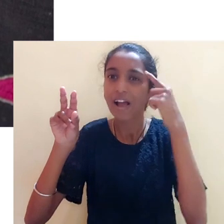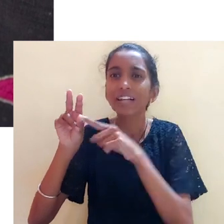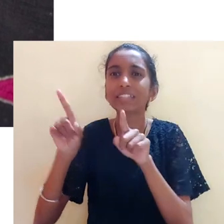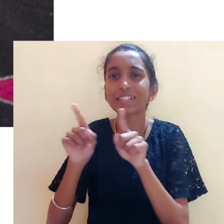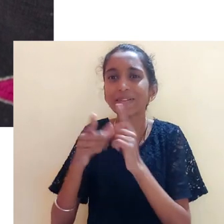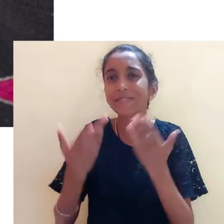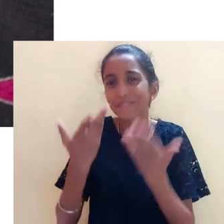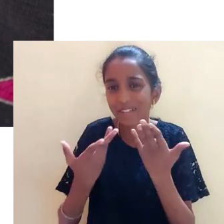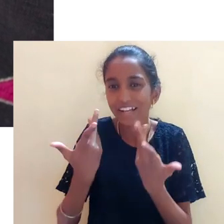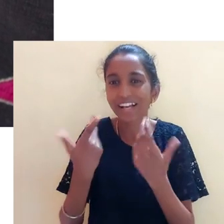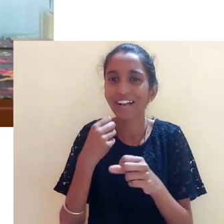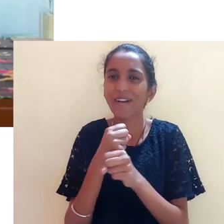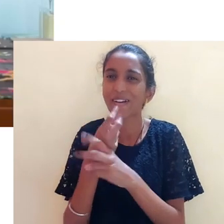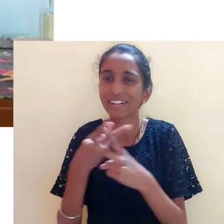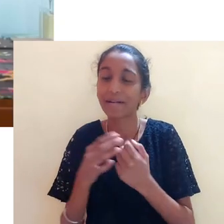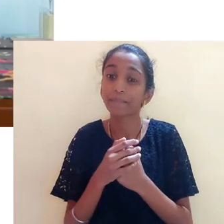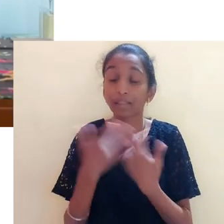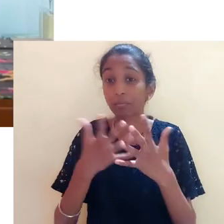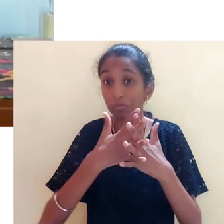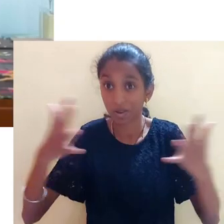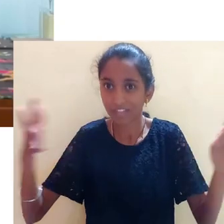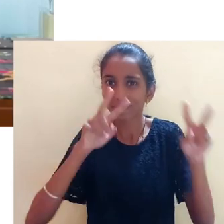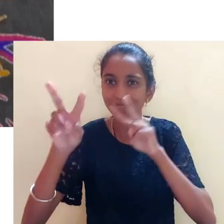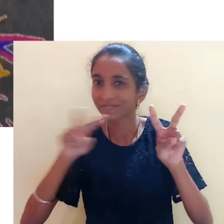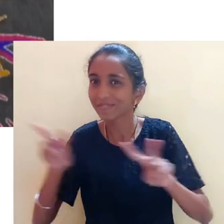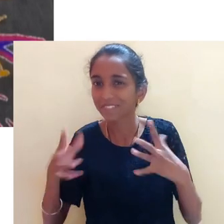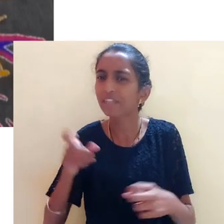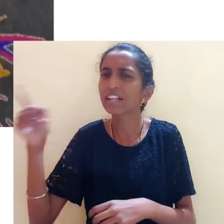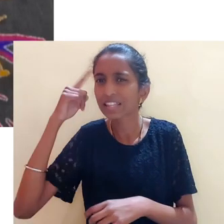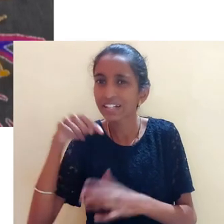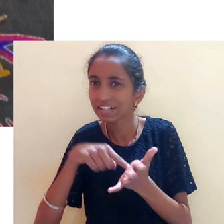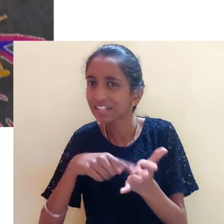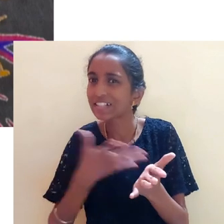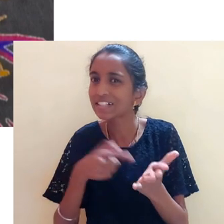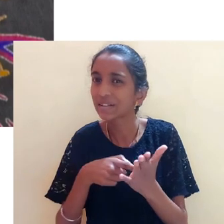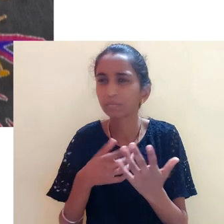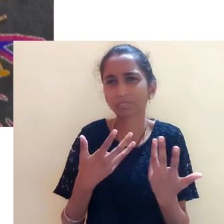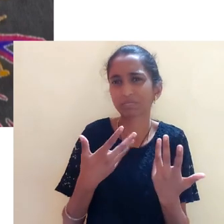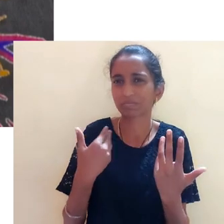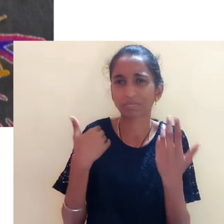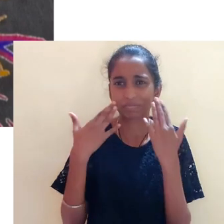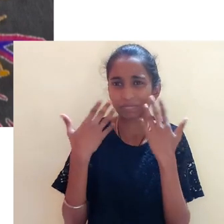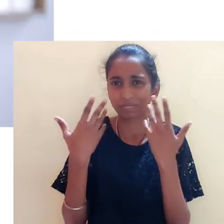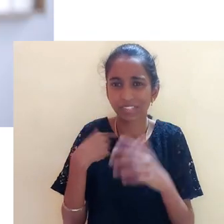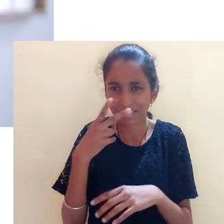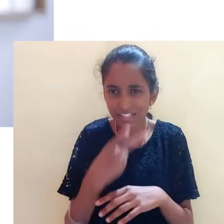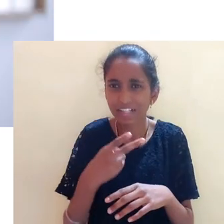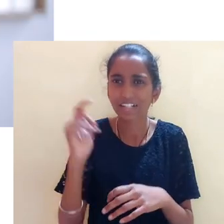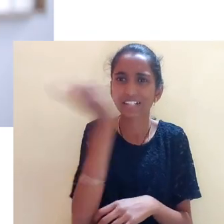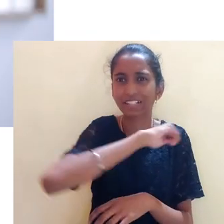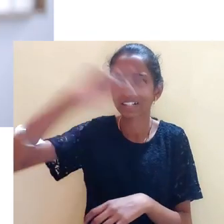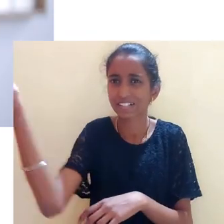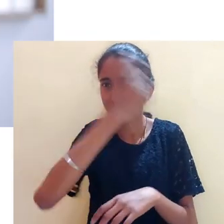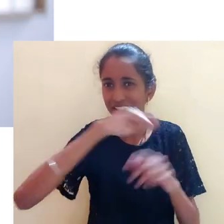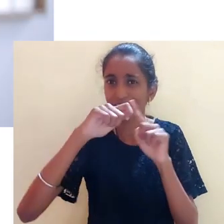was like maybe like a wand. So there's a lot of stuff to see, right? What do you think this is? I can't think of anything except a table tennis